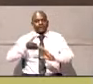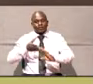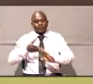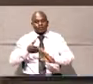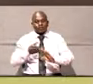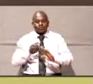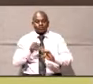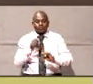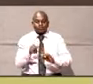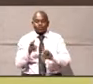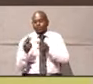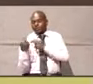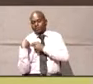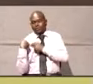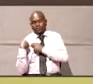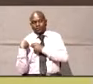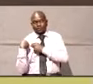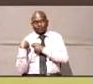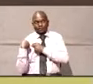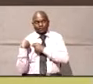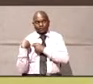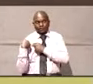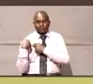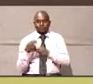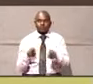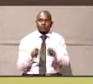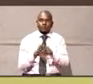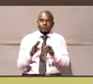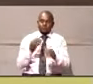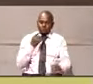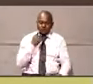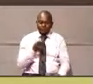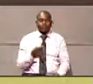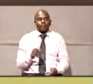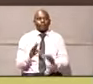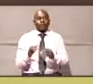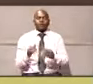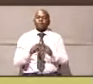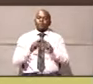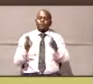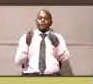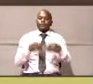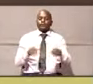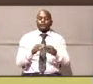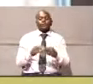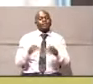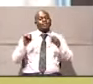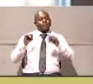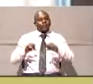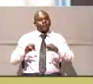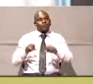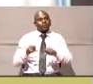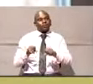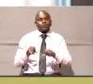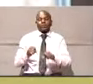this responsibility. Management consists of very competent people. In